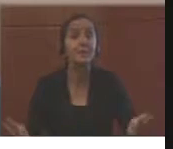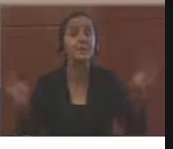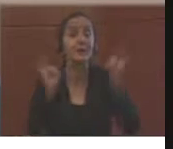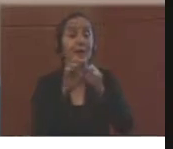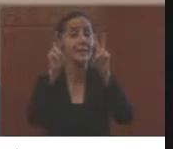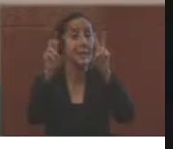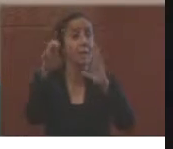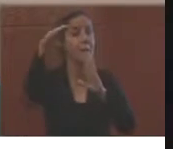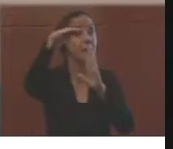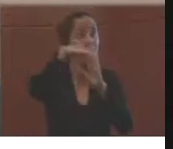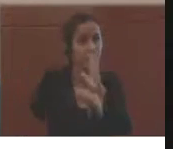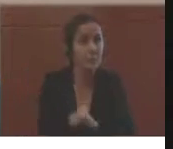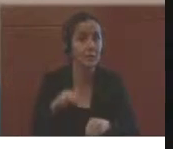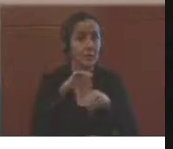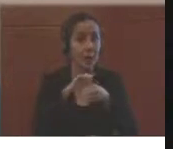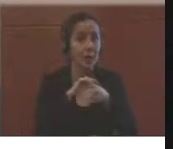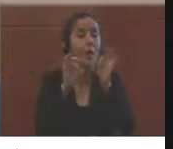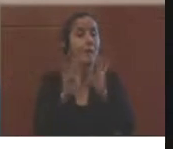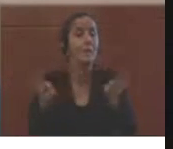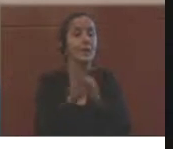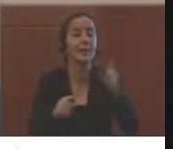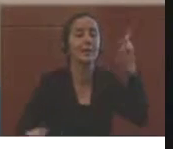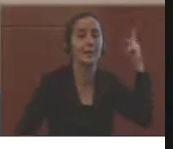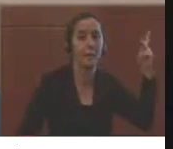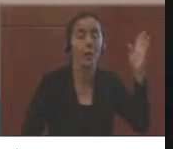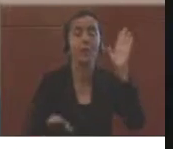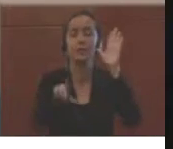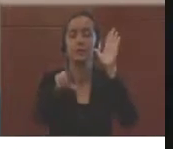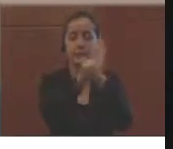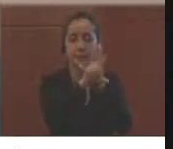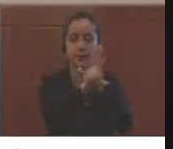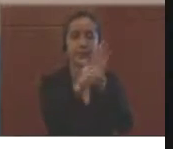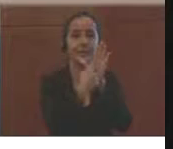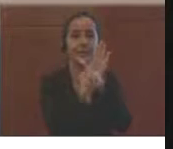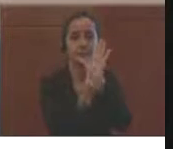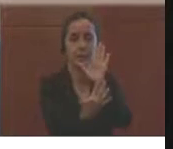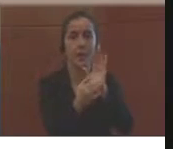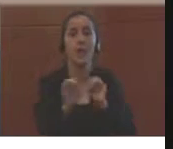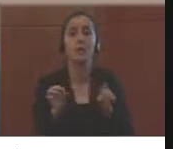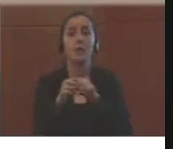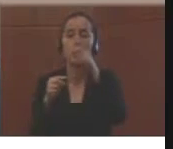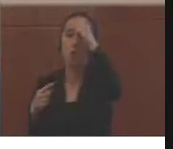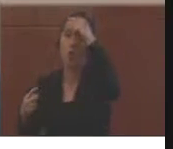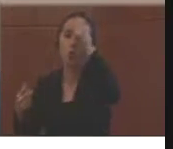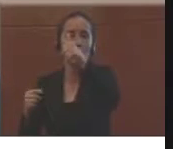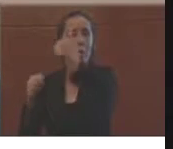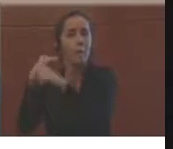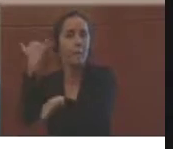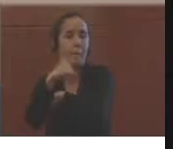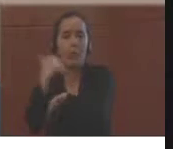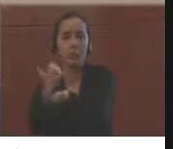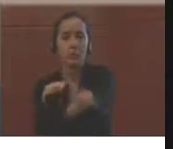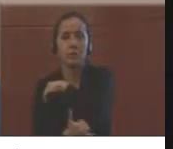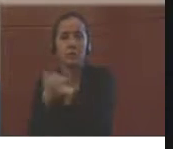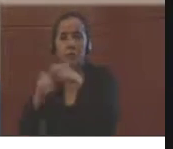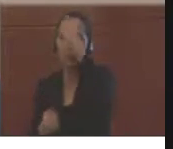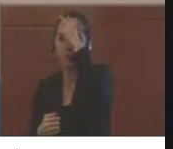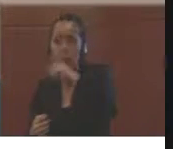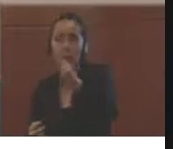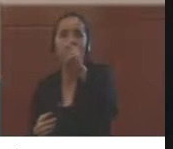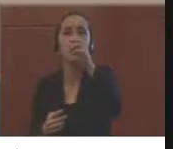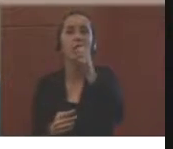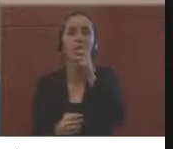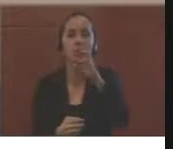such as in Colombia, the Dominican Republic, Mexico, and Peru, and the many efforts at the local and community